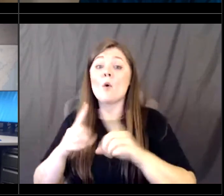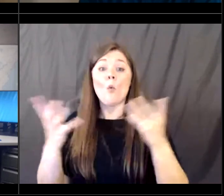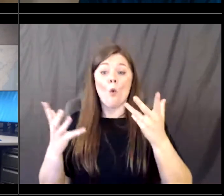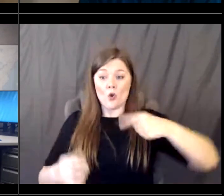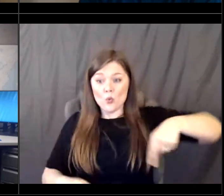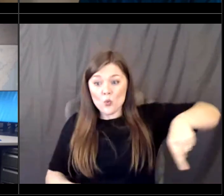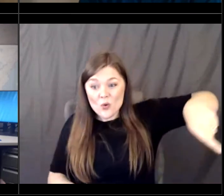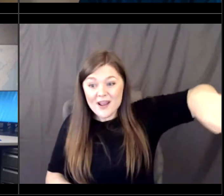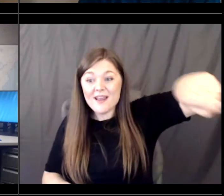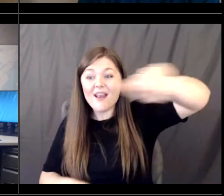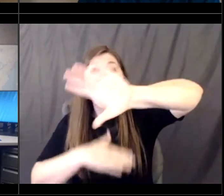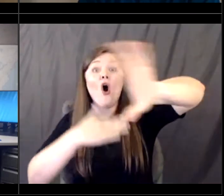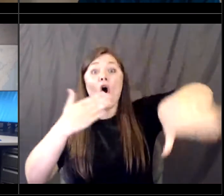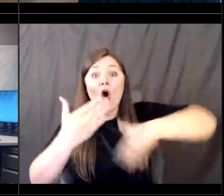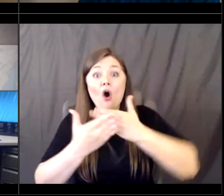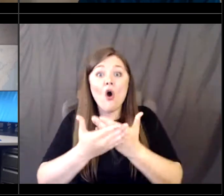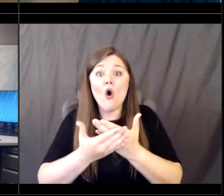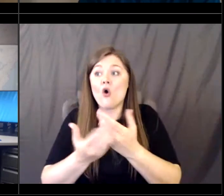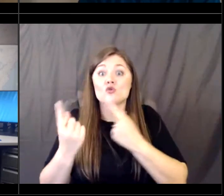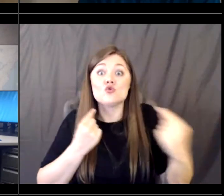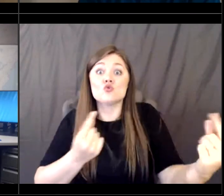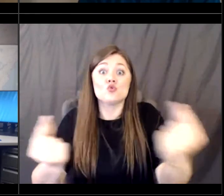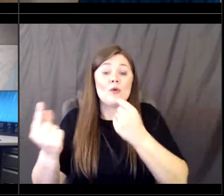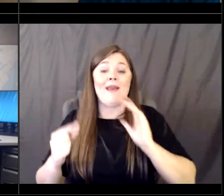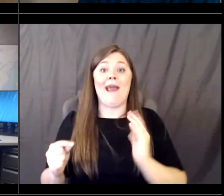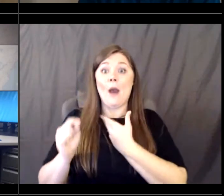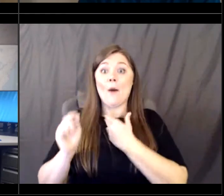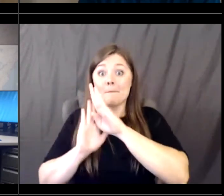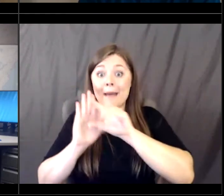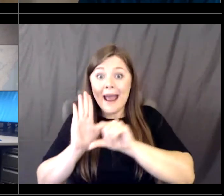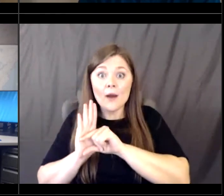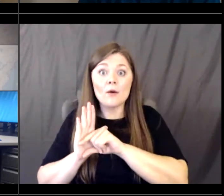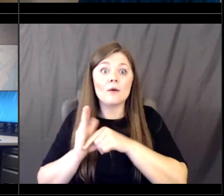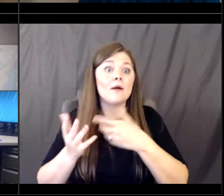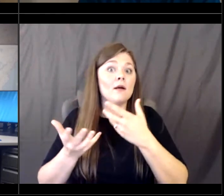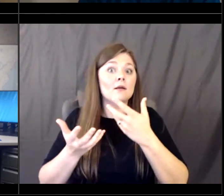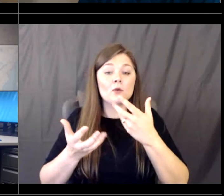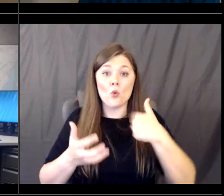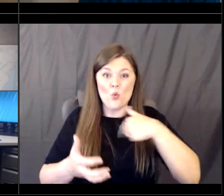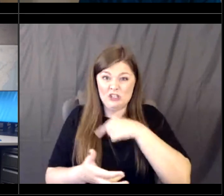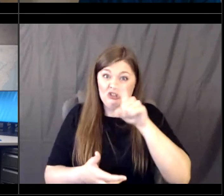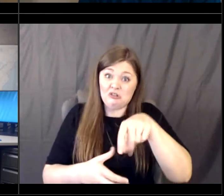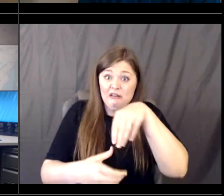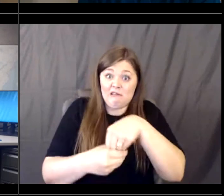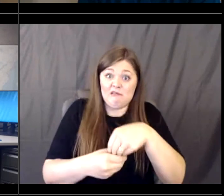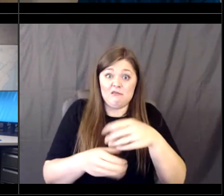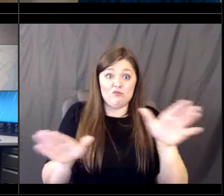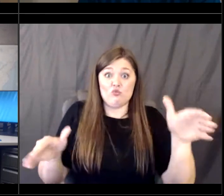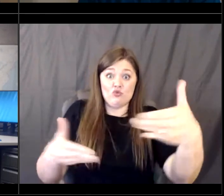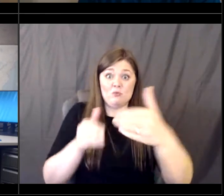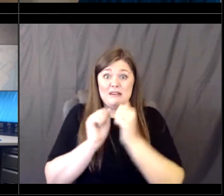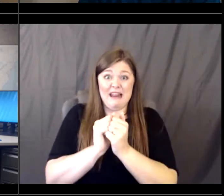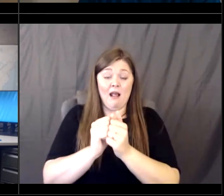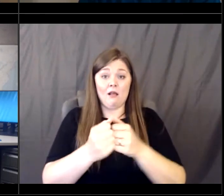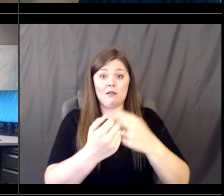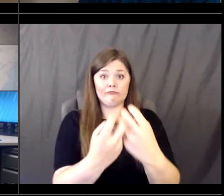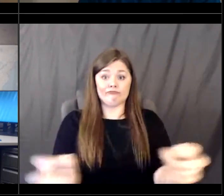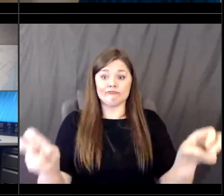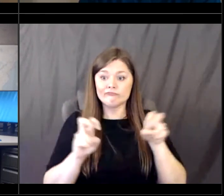an enterprise or as our respective backgrounds are, and we should be sitting in a room and asking those questions and trying to tackle